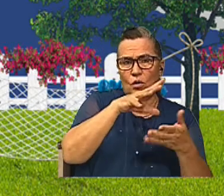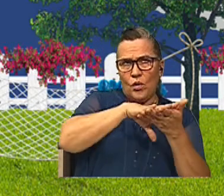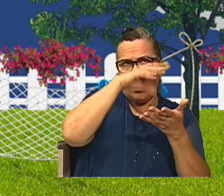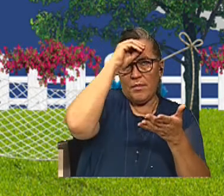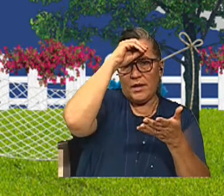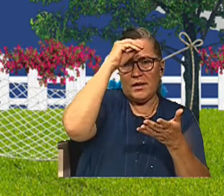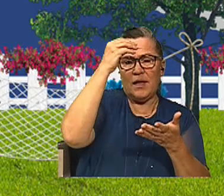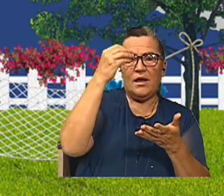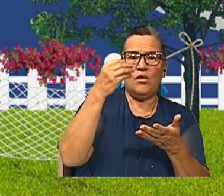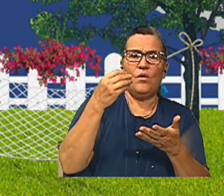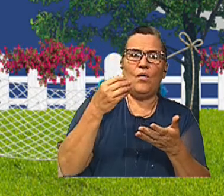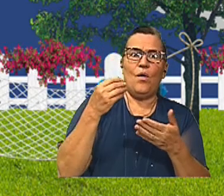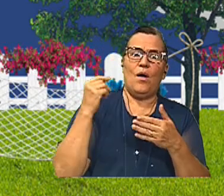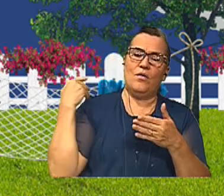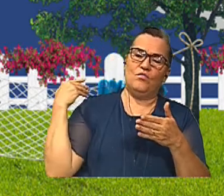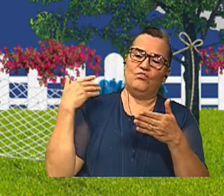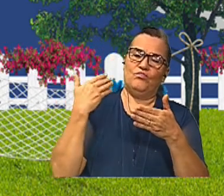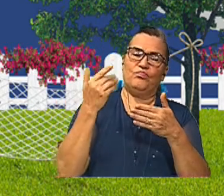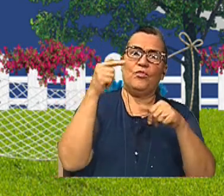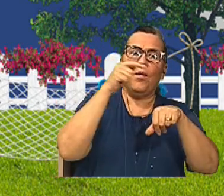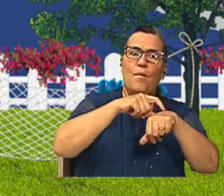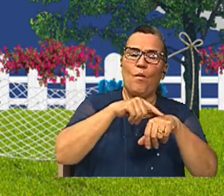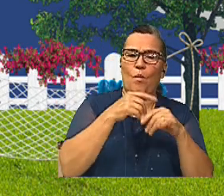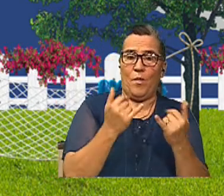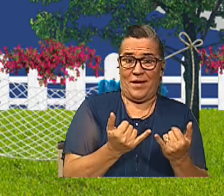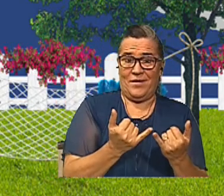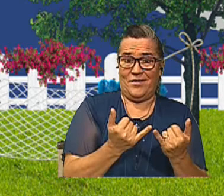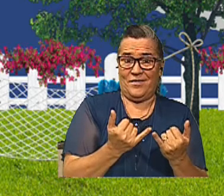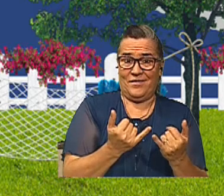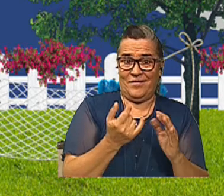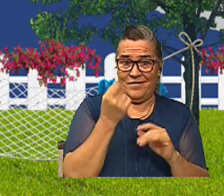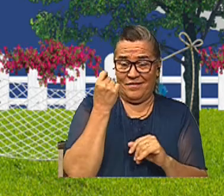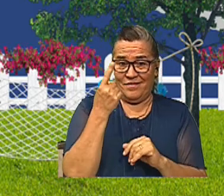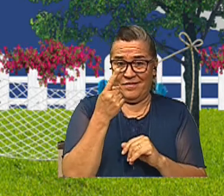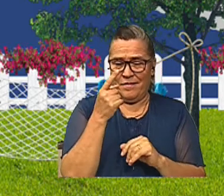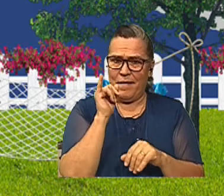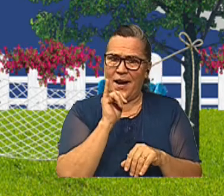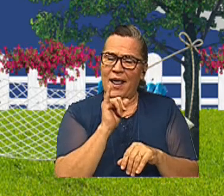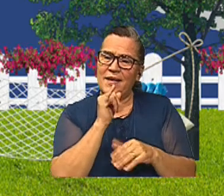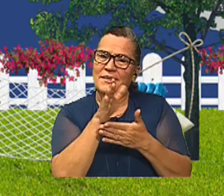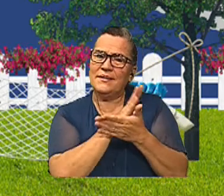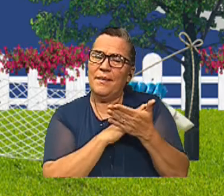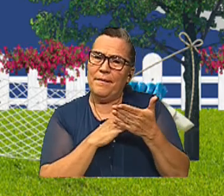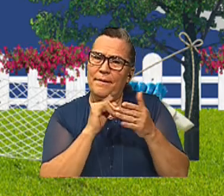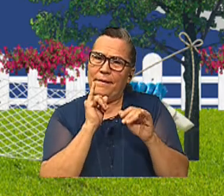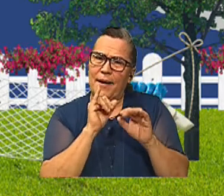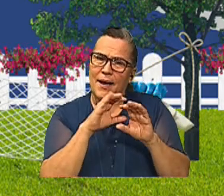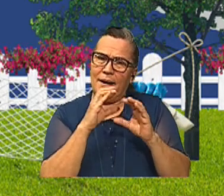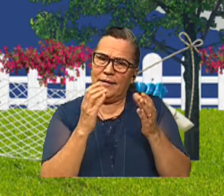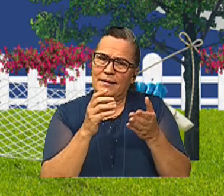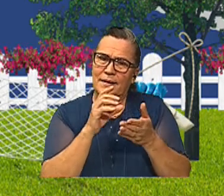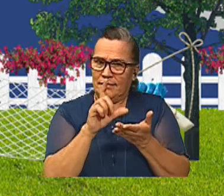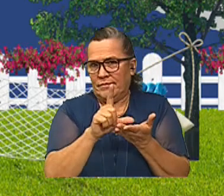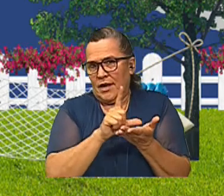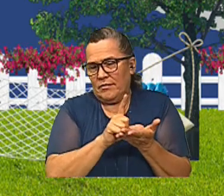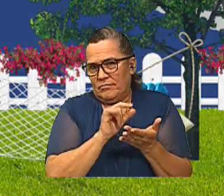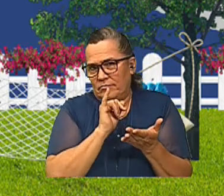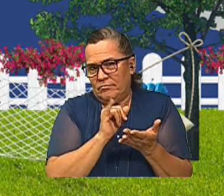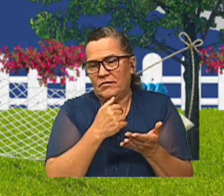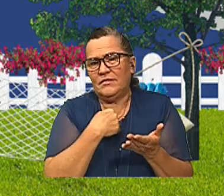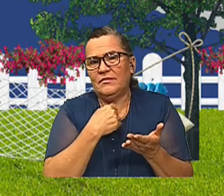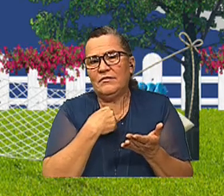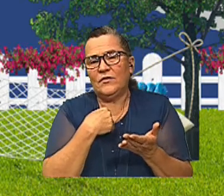learned until this moment. Now, for this part of the class, I have